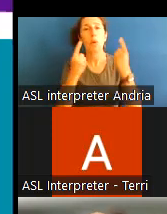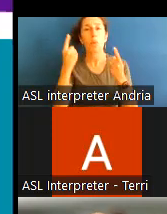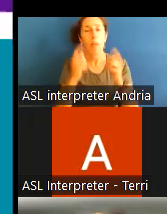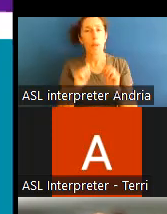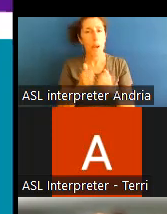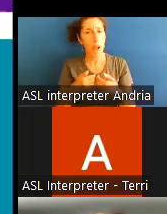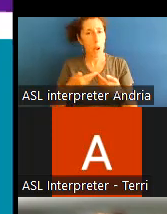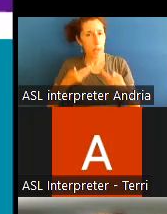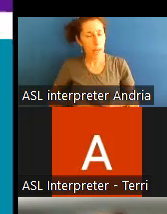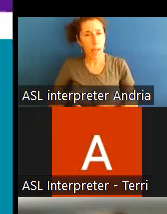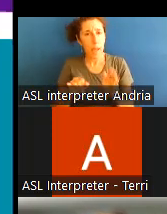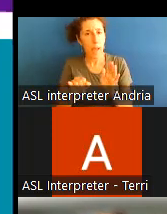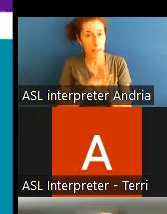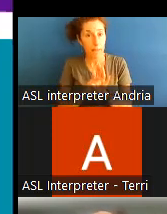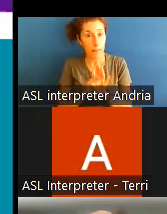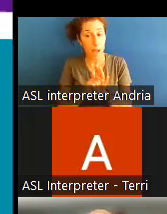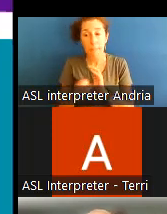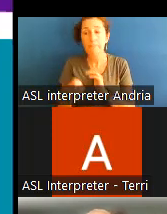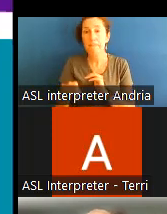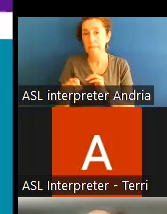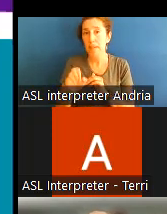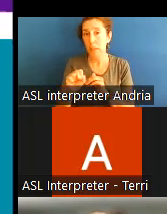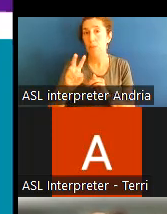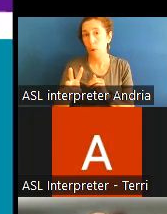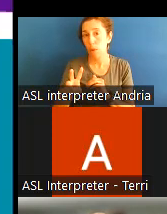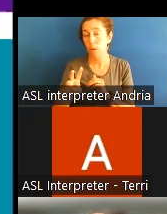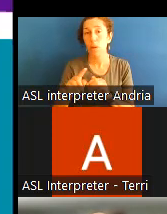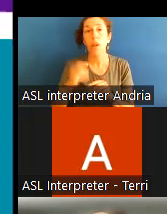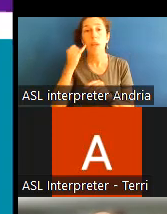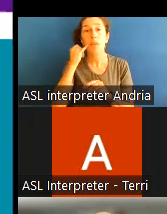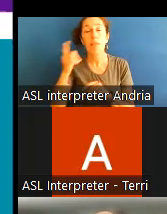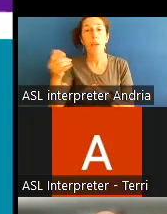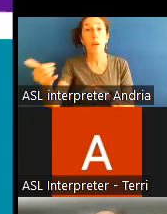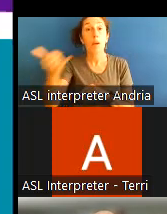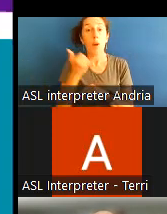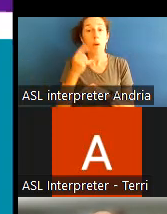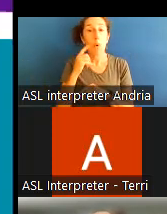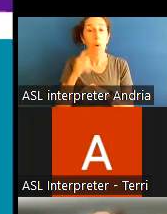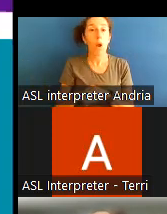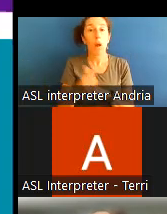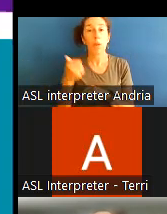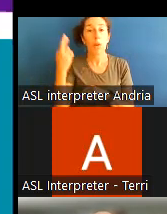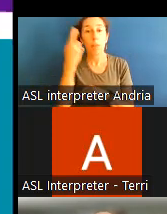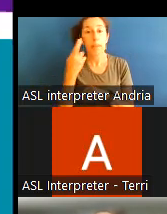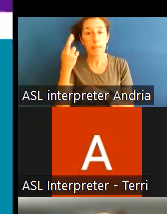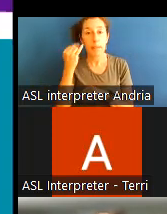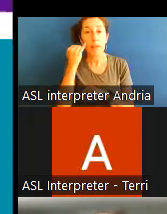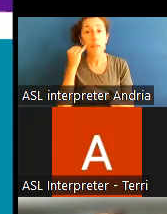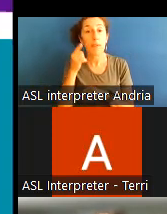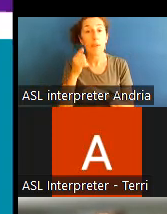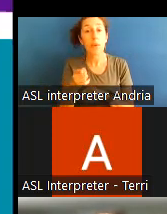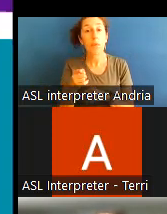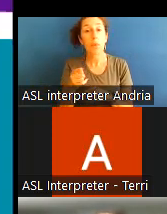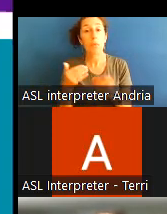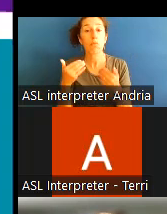else? Well, you do a lap, and a lap is going to tell you. And a lap tells you then,